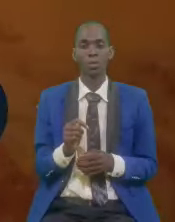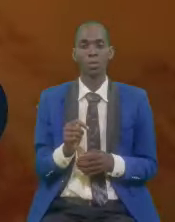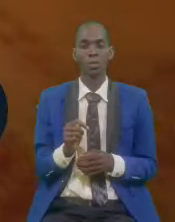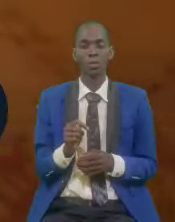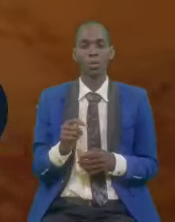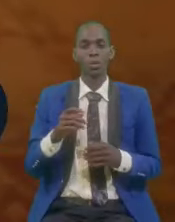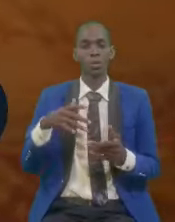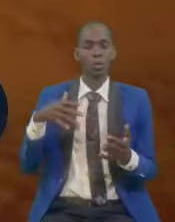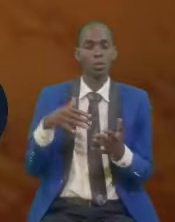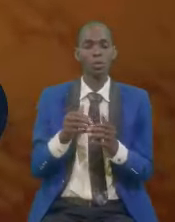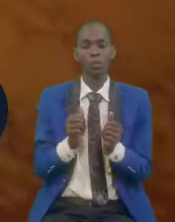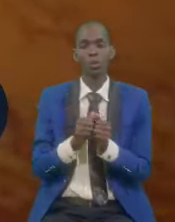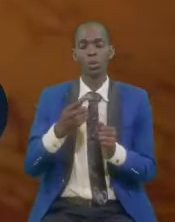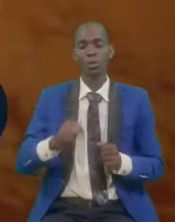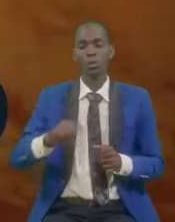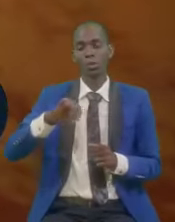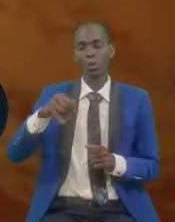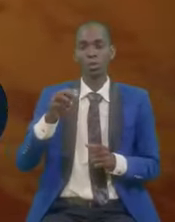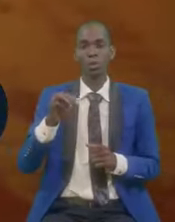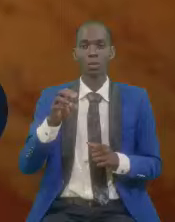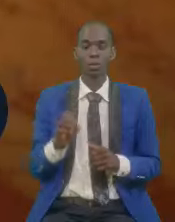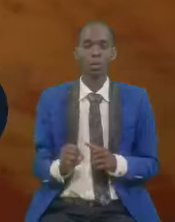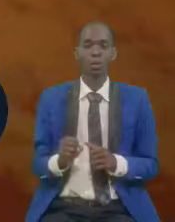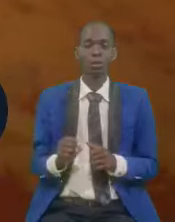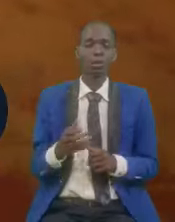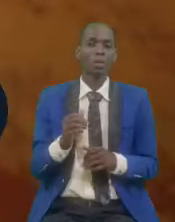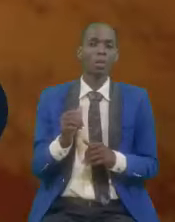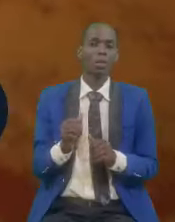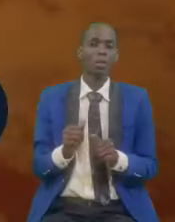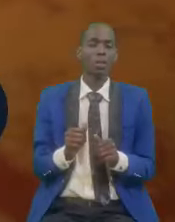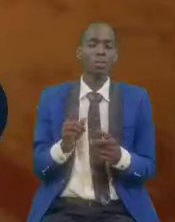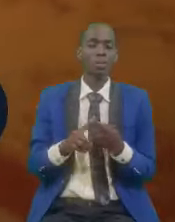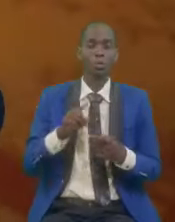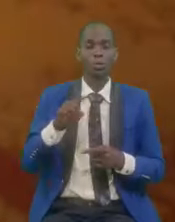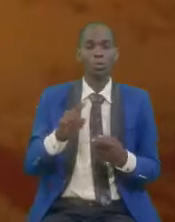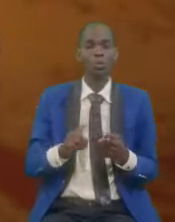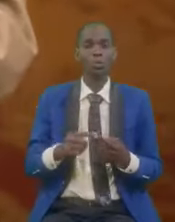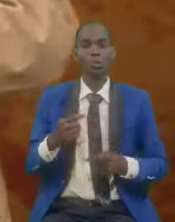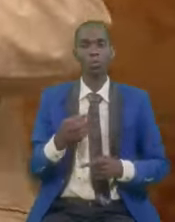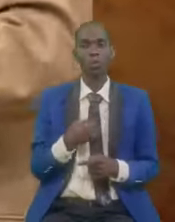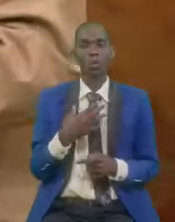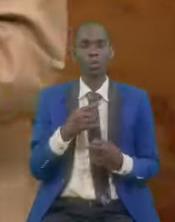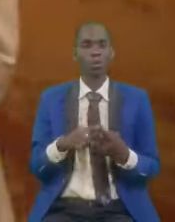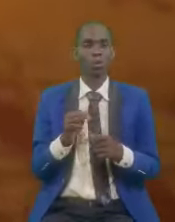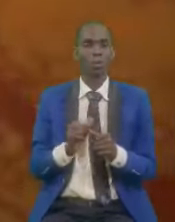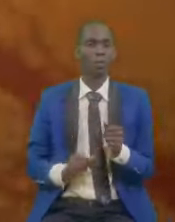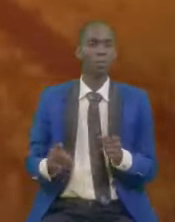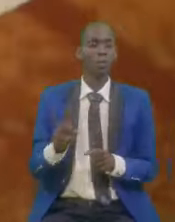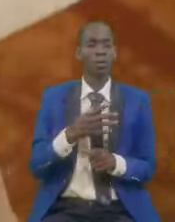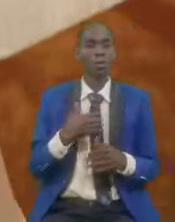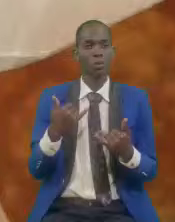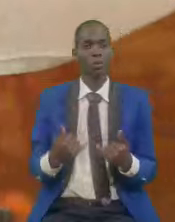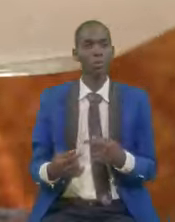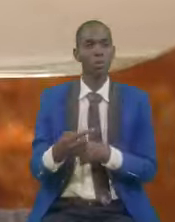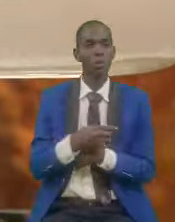general epistle to all the believers everywhere, to you, to me, and to everyone. Today we come to